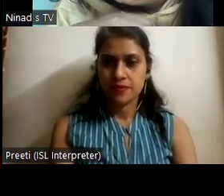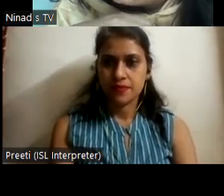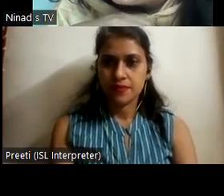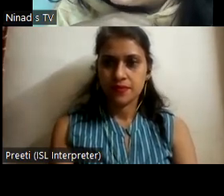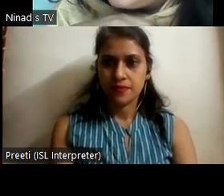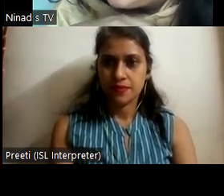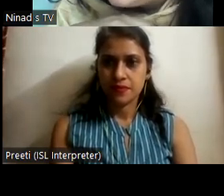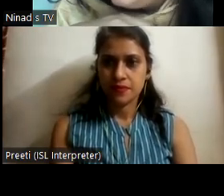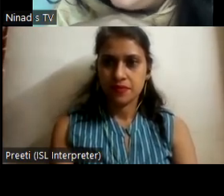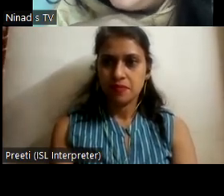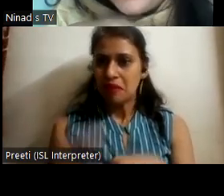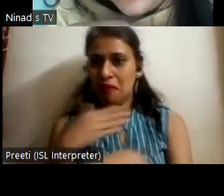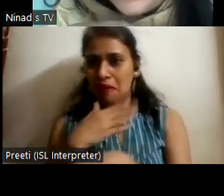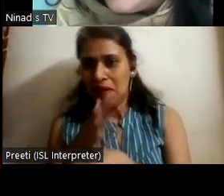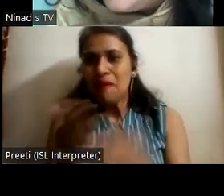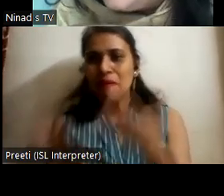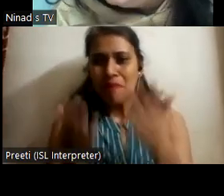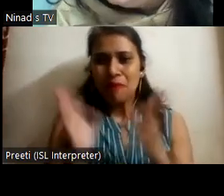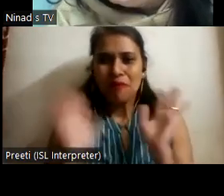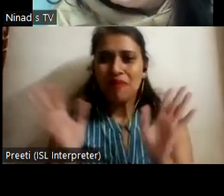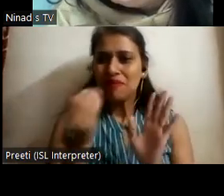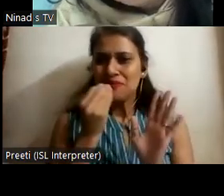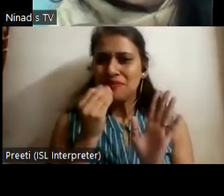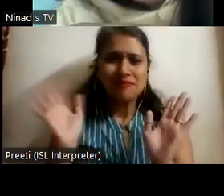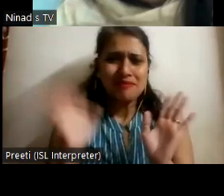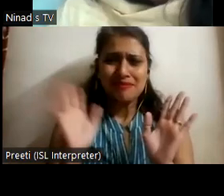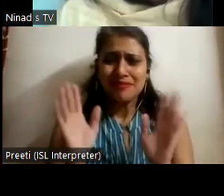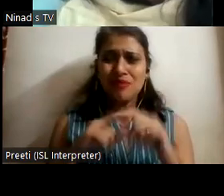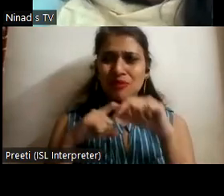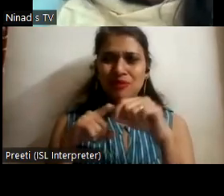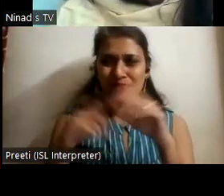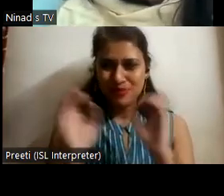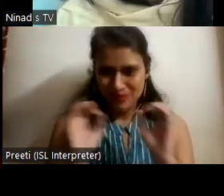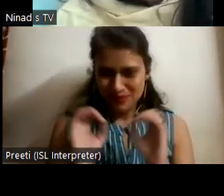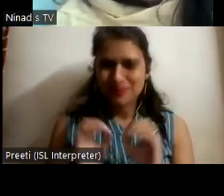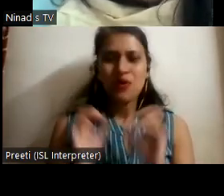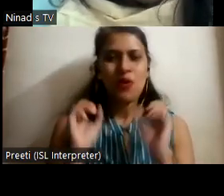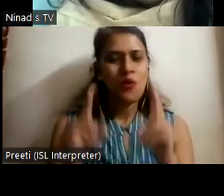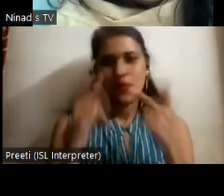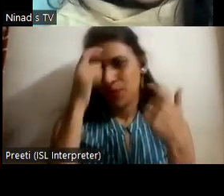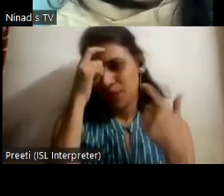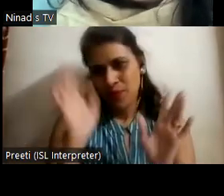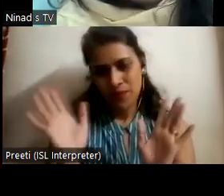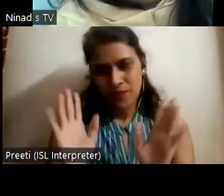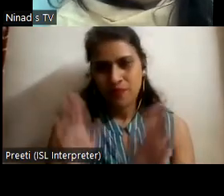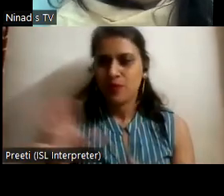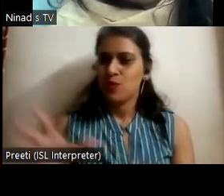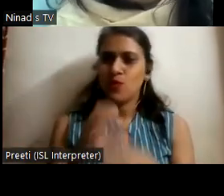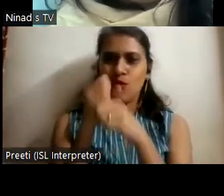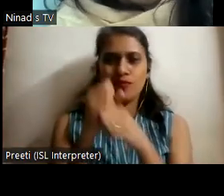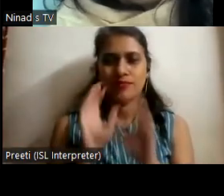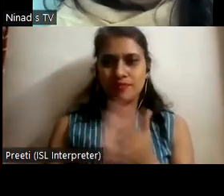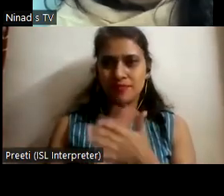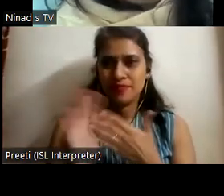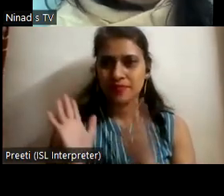I think they're getting late for dinner. Yeah, I guess. Right. All right, then I'll conclude Thank the you so session. much. I've